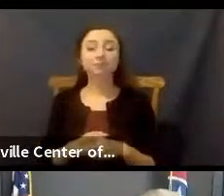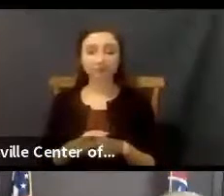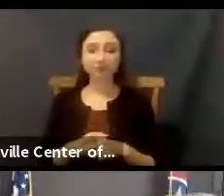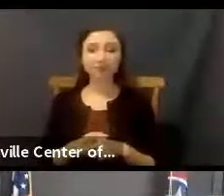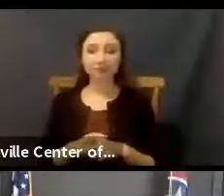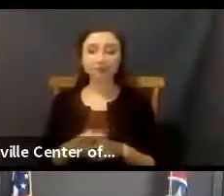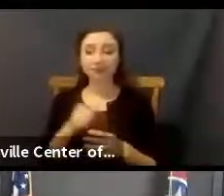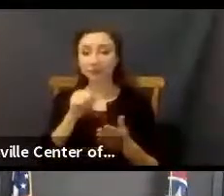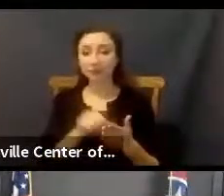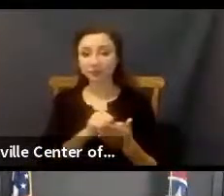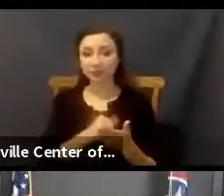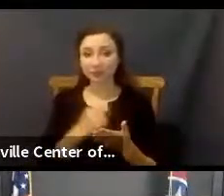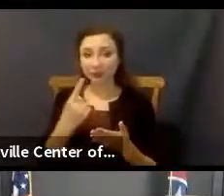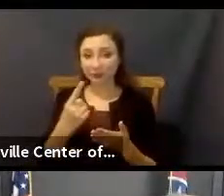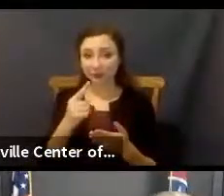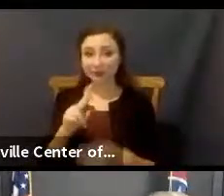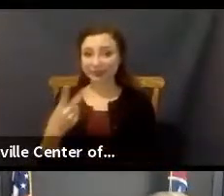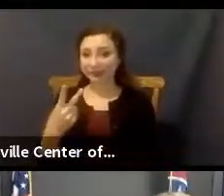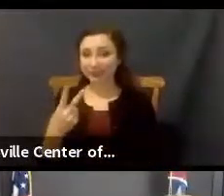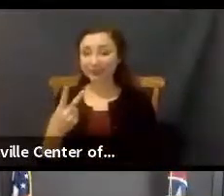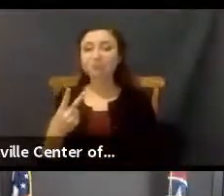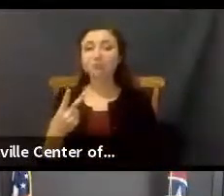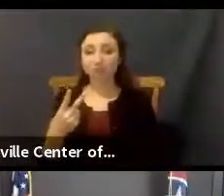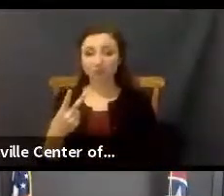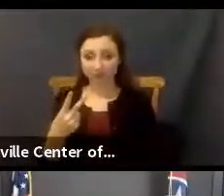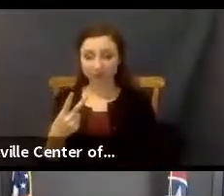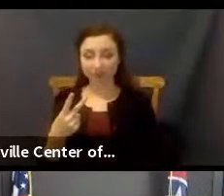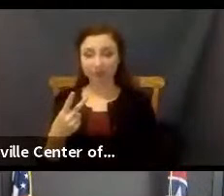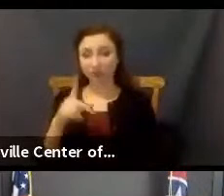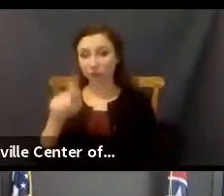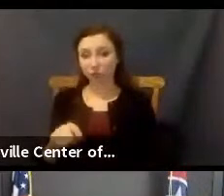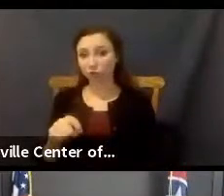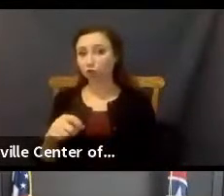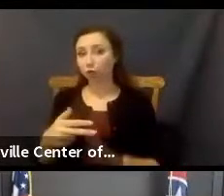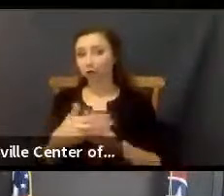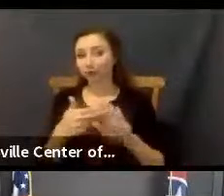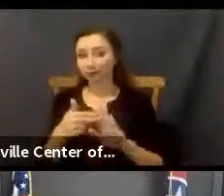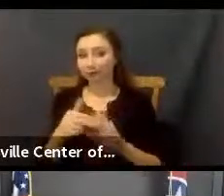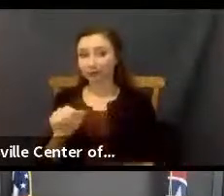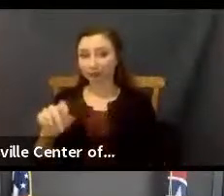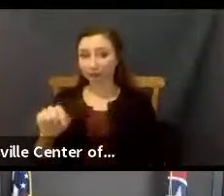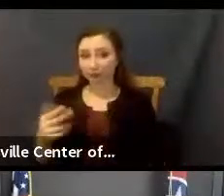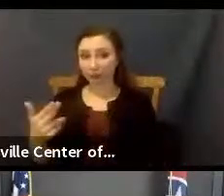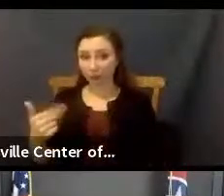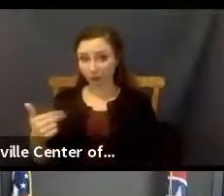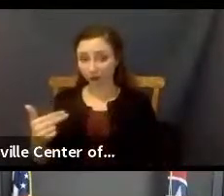On page 1, the second whereas should read September 13th.